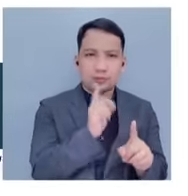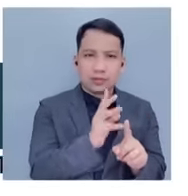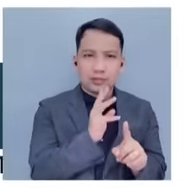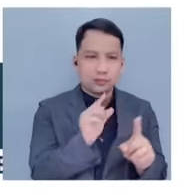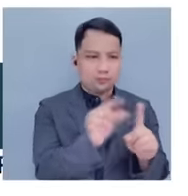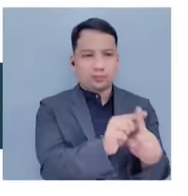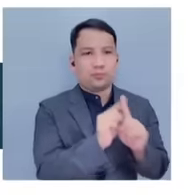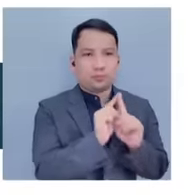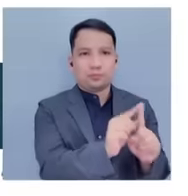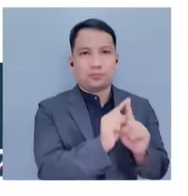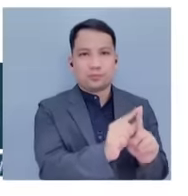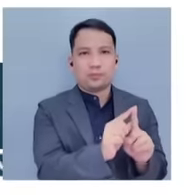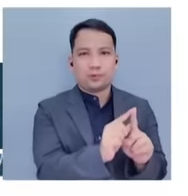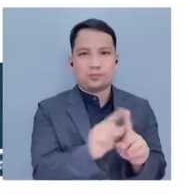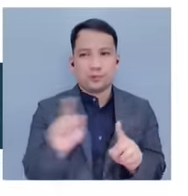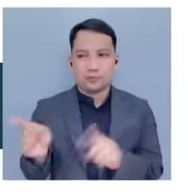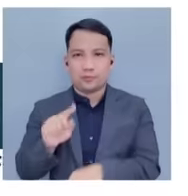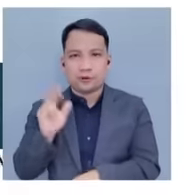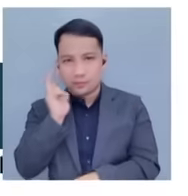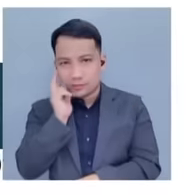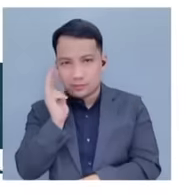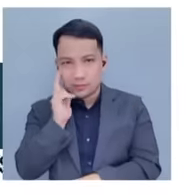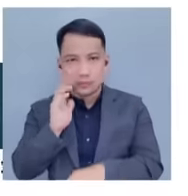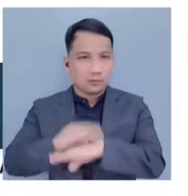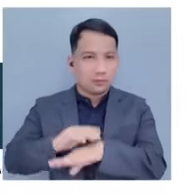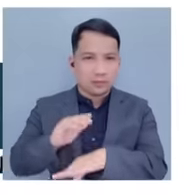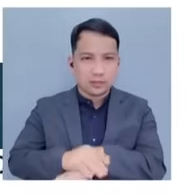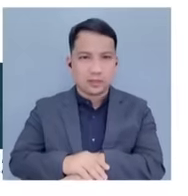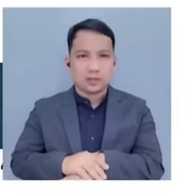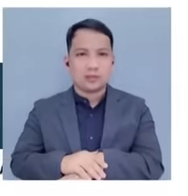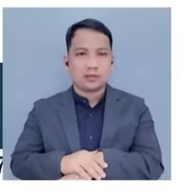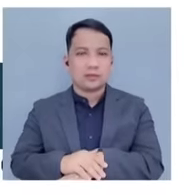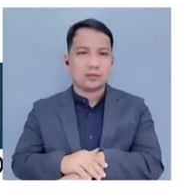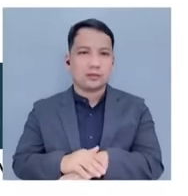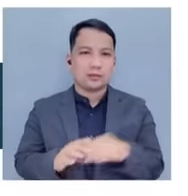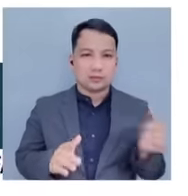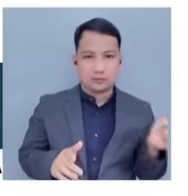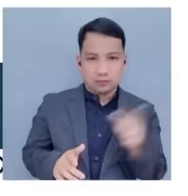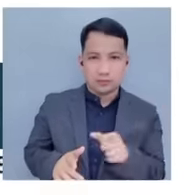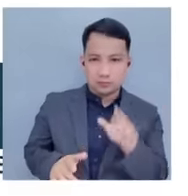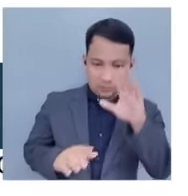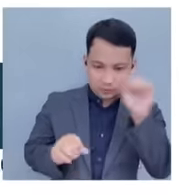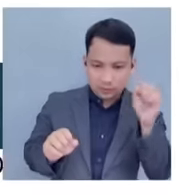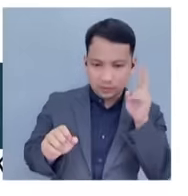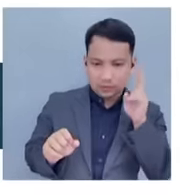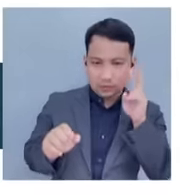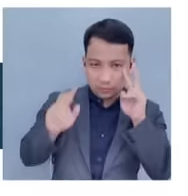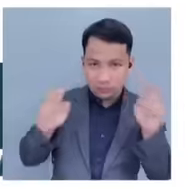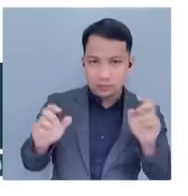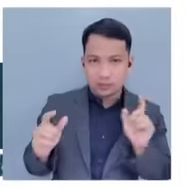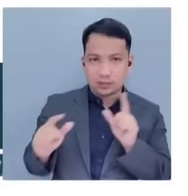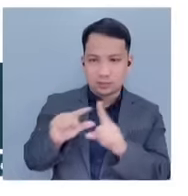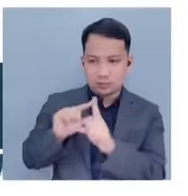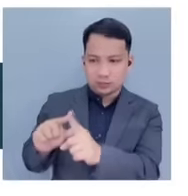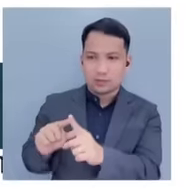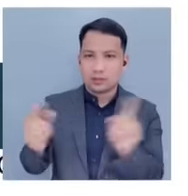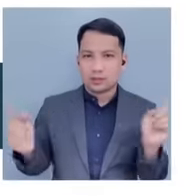came from the Duterte, the threats as well, and the clapback coming from President Marcos, how significant is